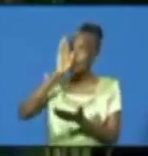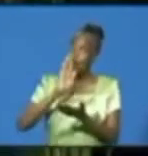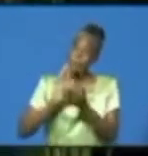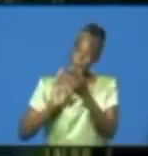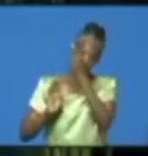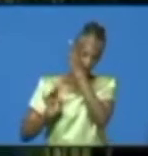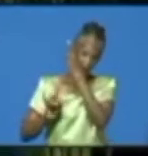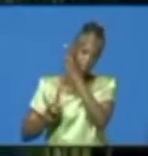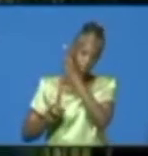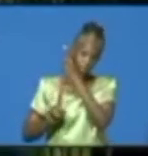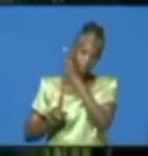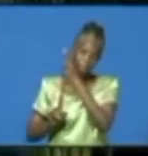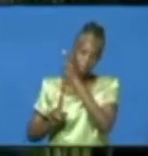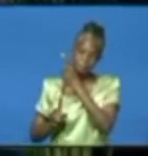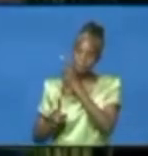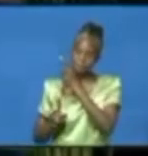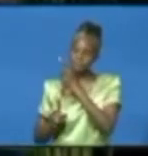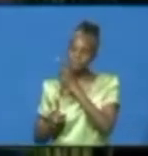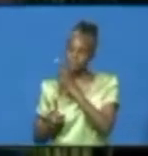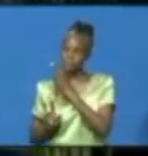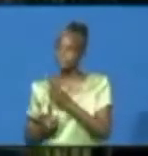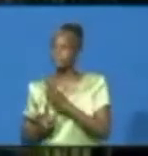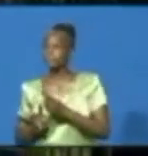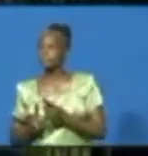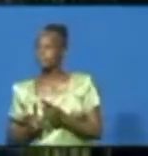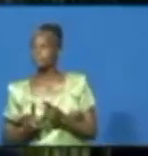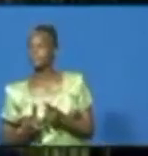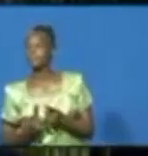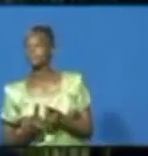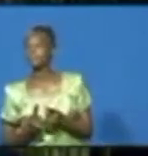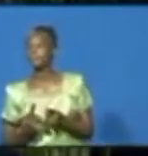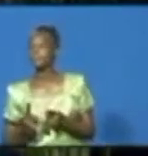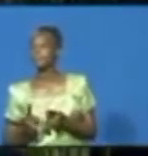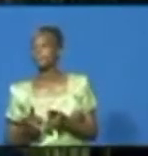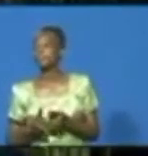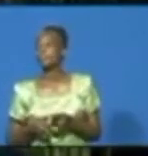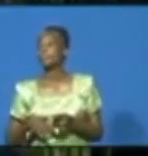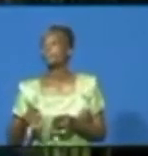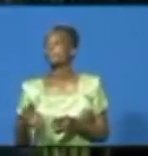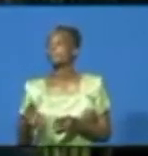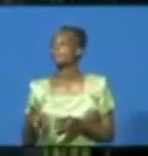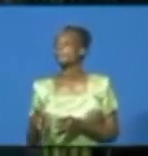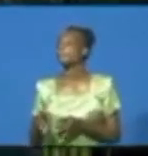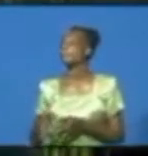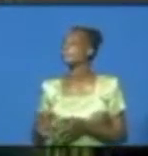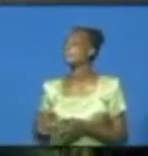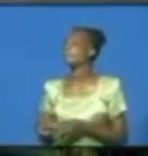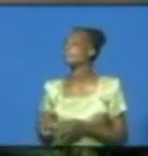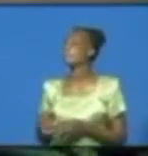and drink from the fountain that is purified. Drink from the fountain